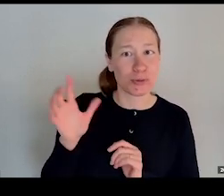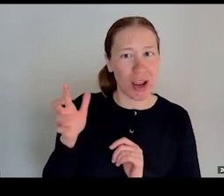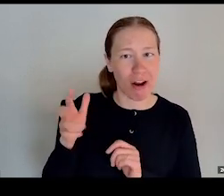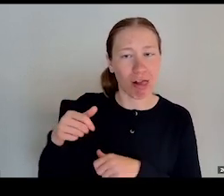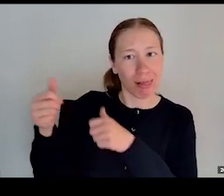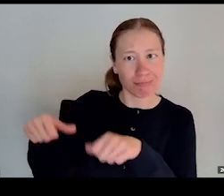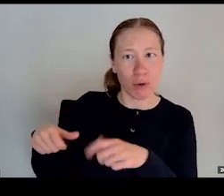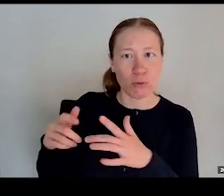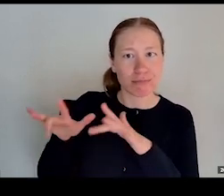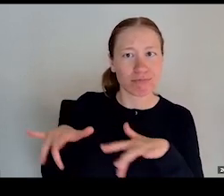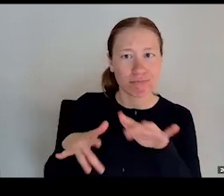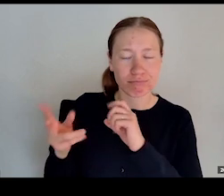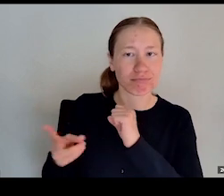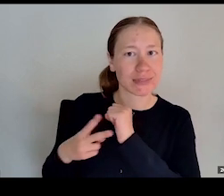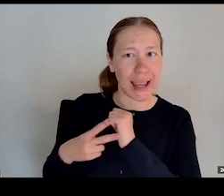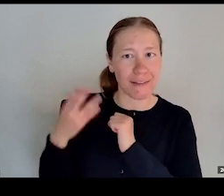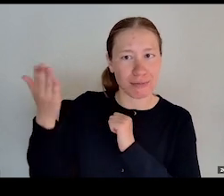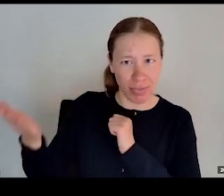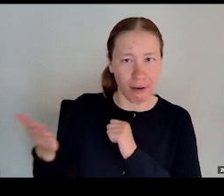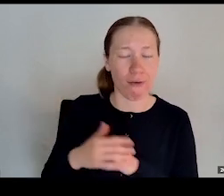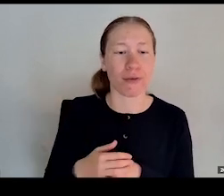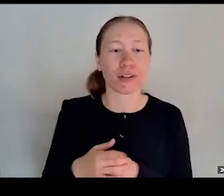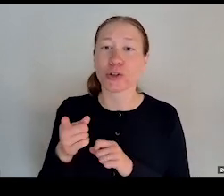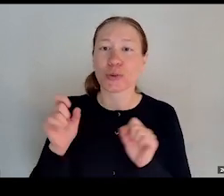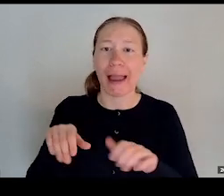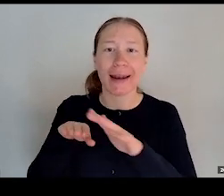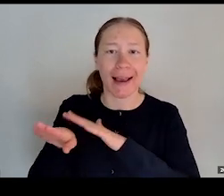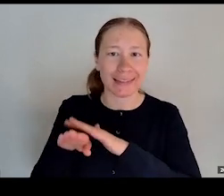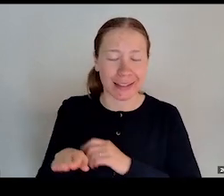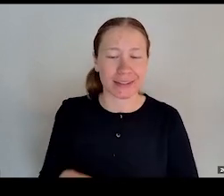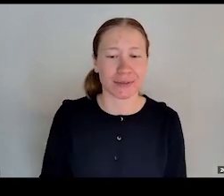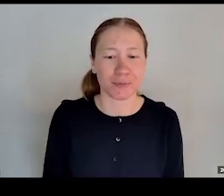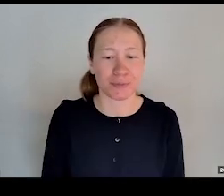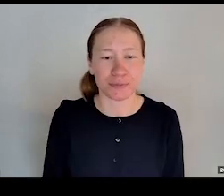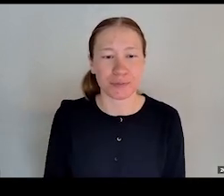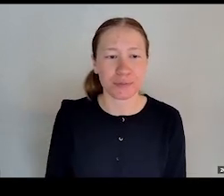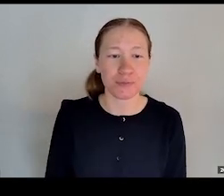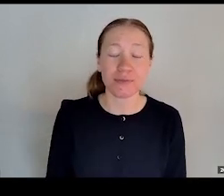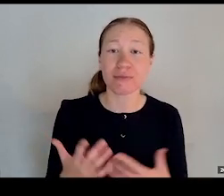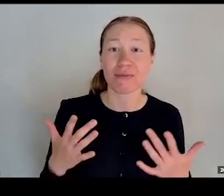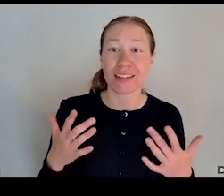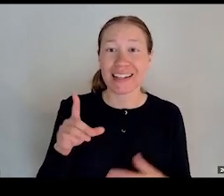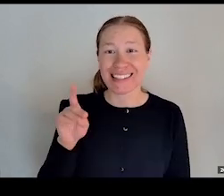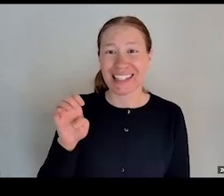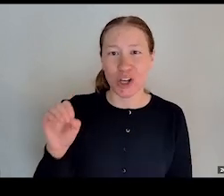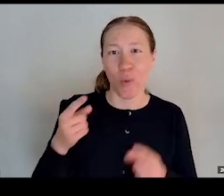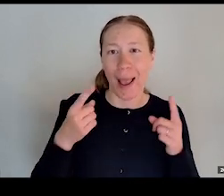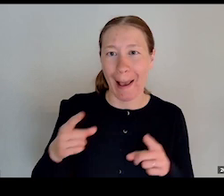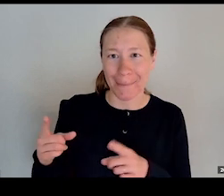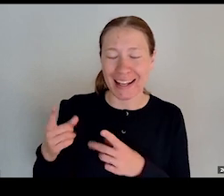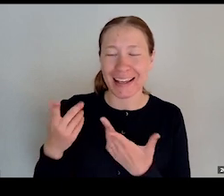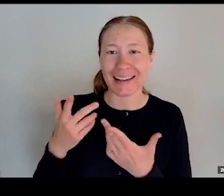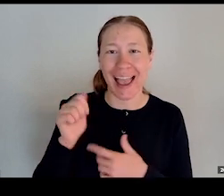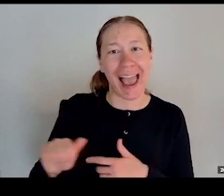recorded presentations will be linked for you to access. We have the Happening at Michigan event list that shows